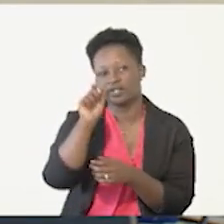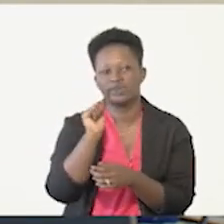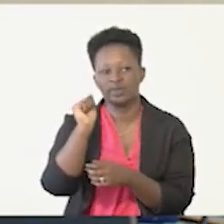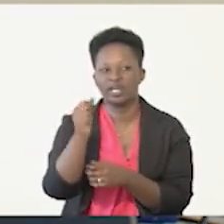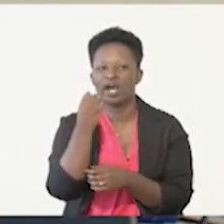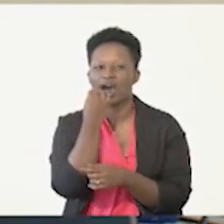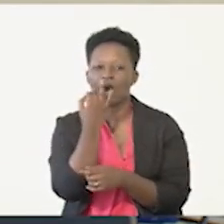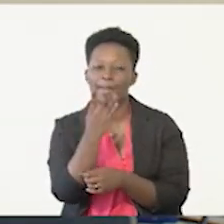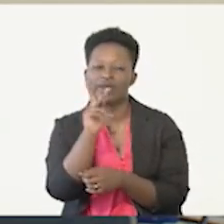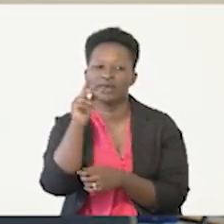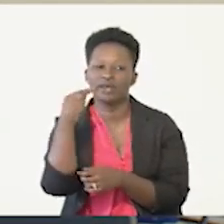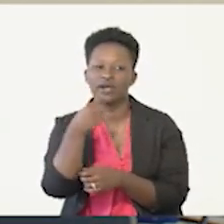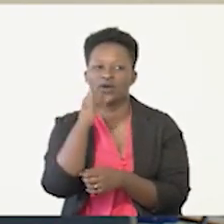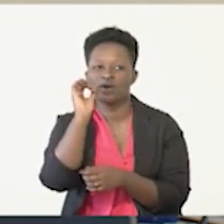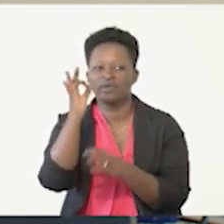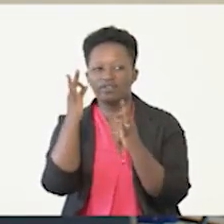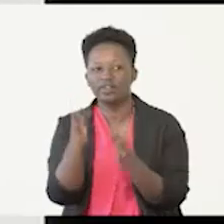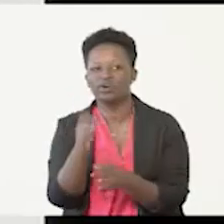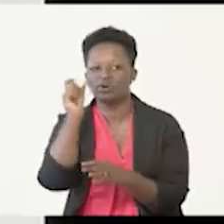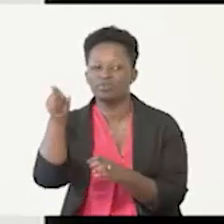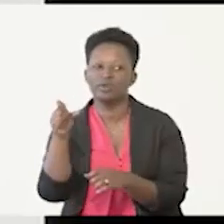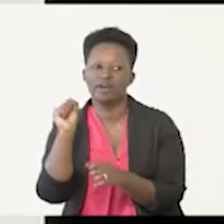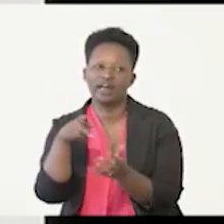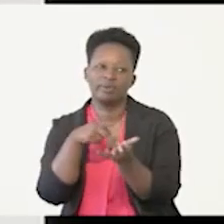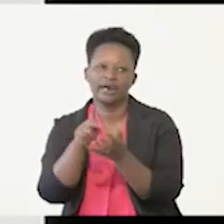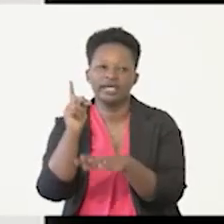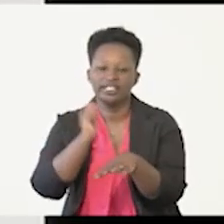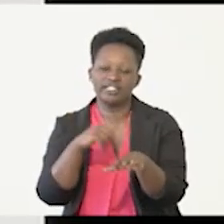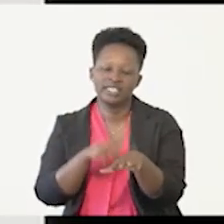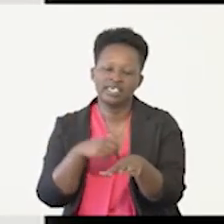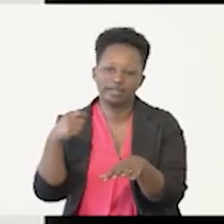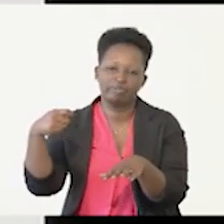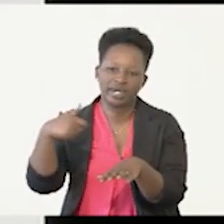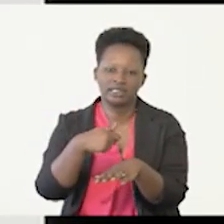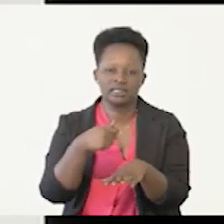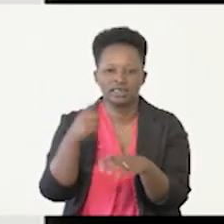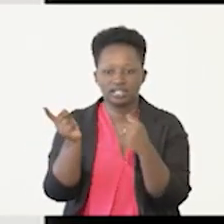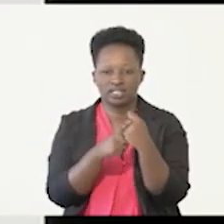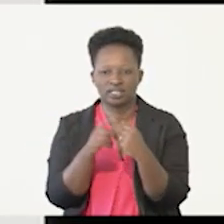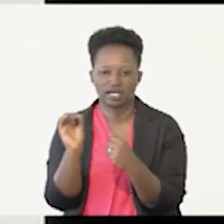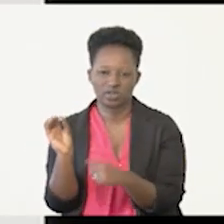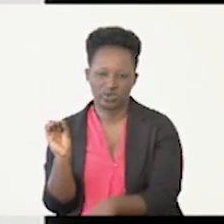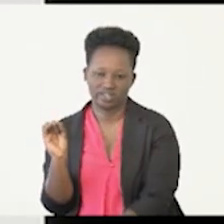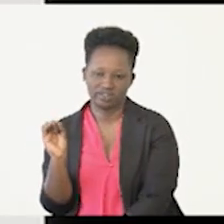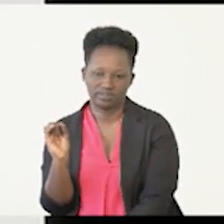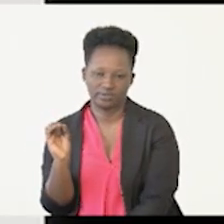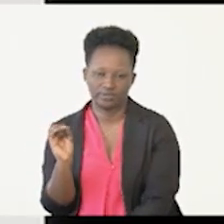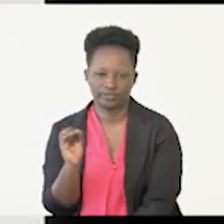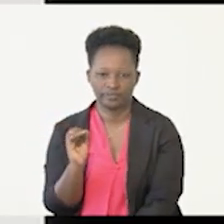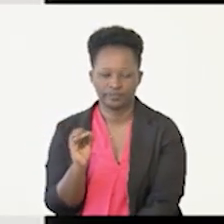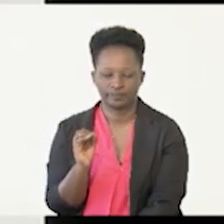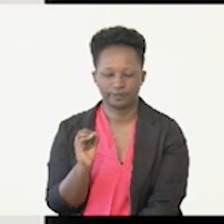of the commodity can one buy when the price of the commodity is 600? So part A,